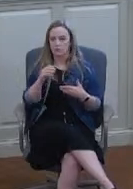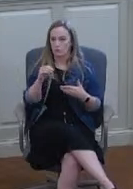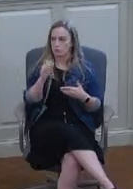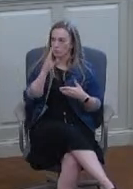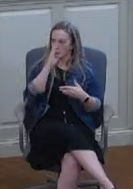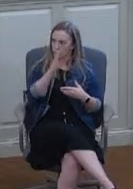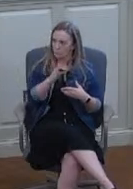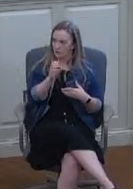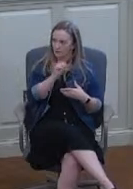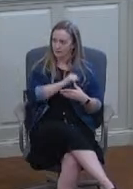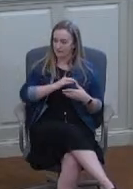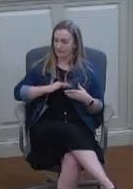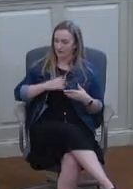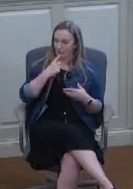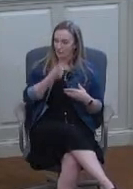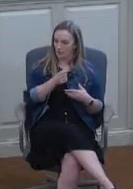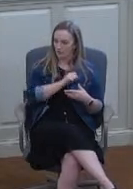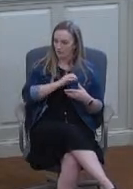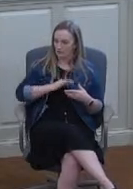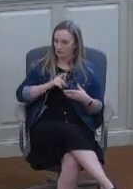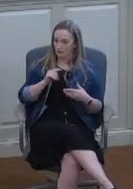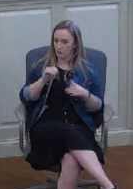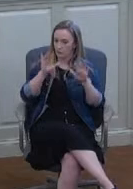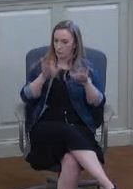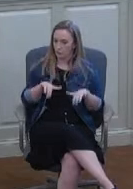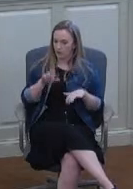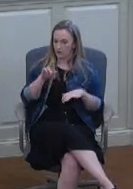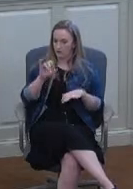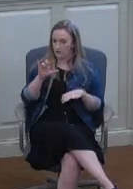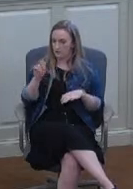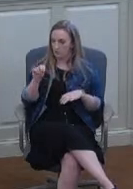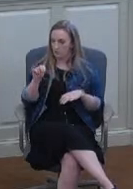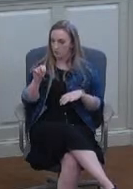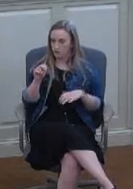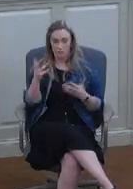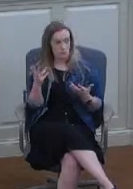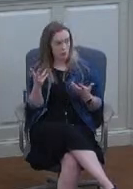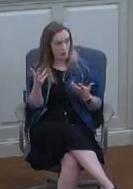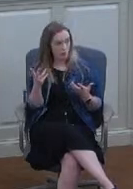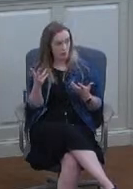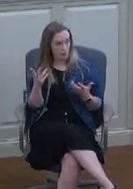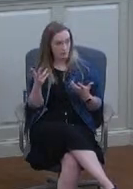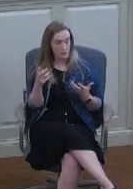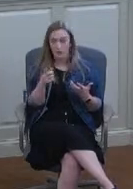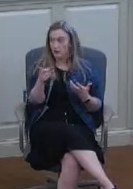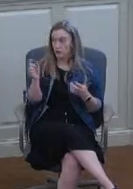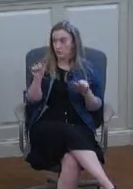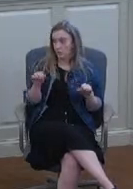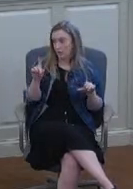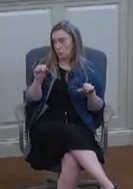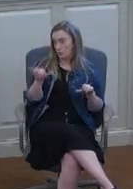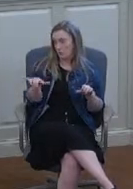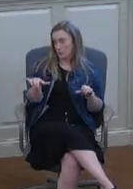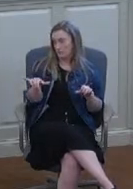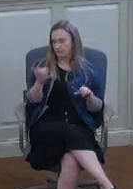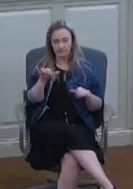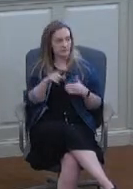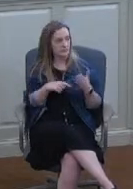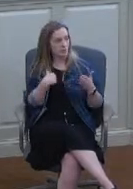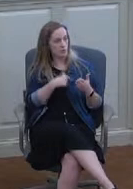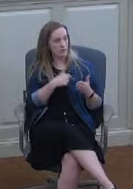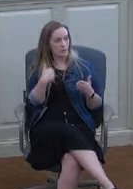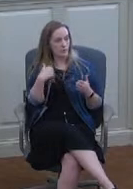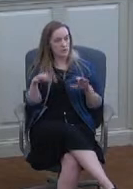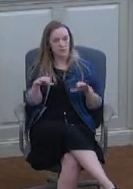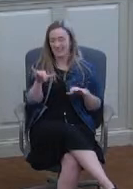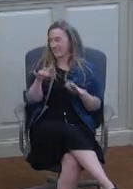to Right. draft the resolution in this So- case. Right. You can do that. That's kinda what we were doing. Technically